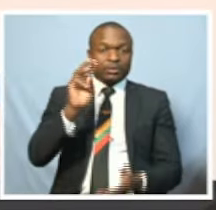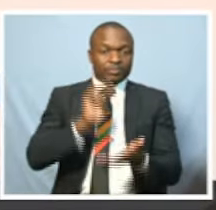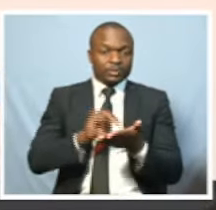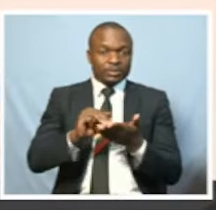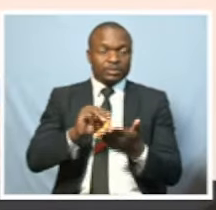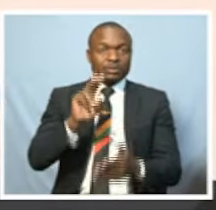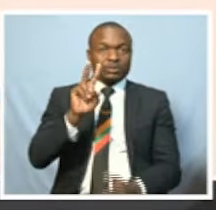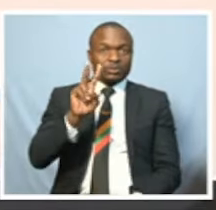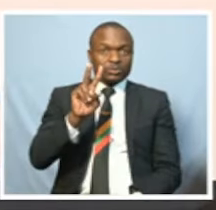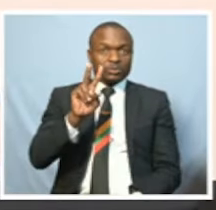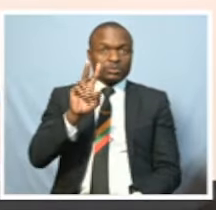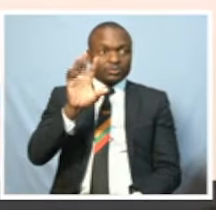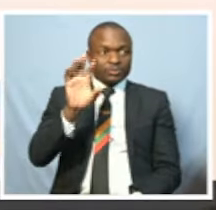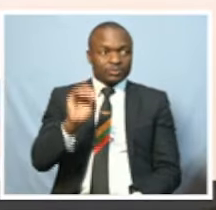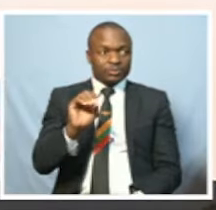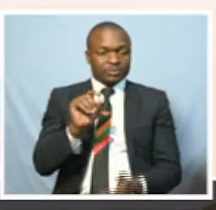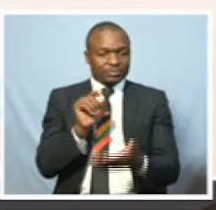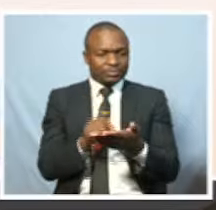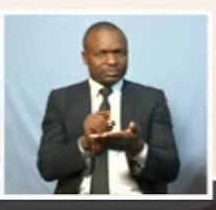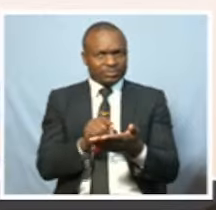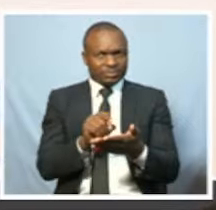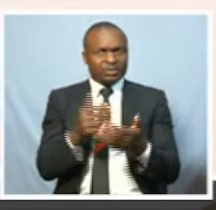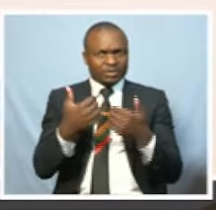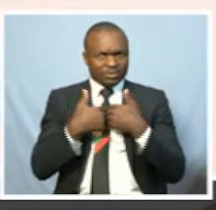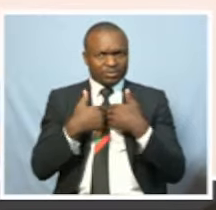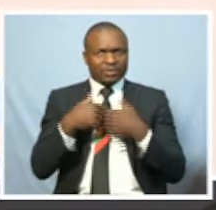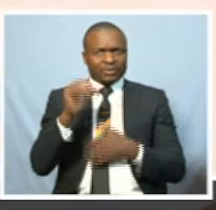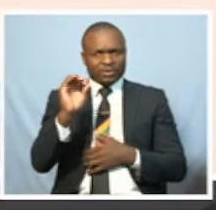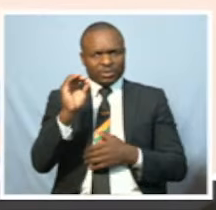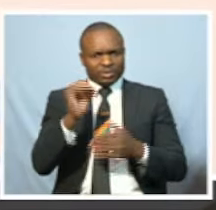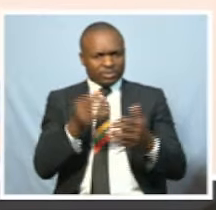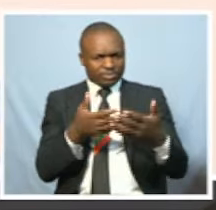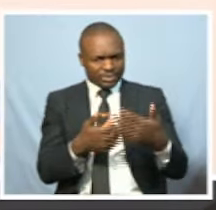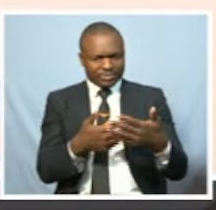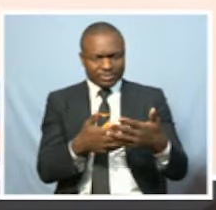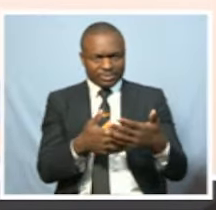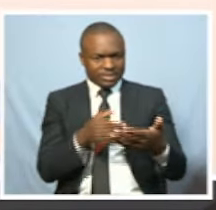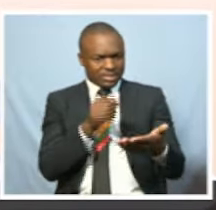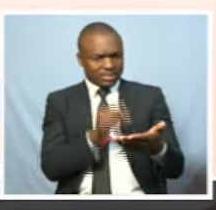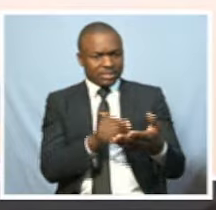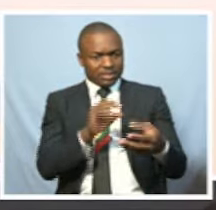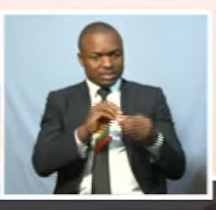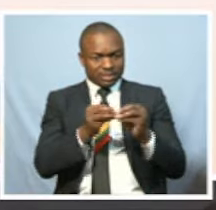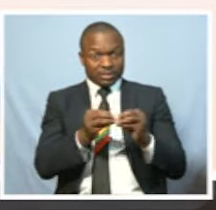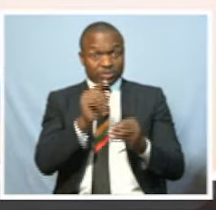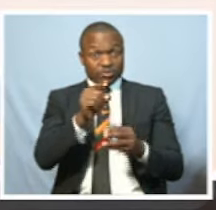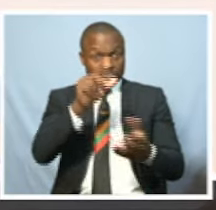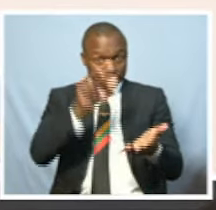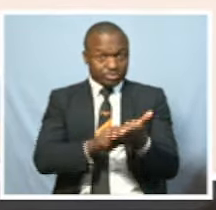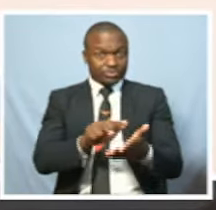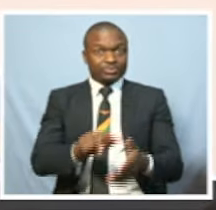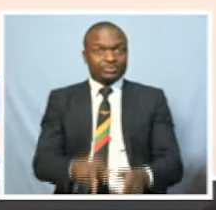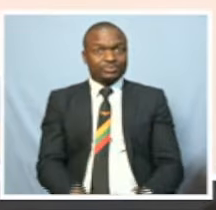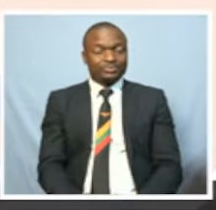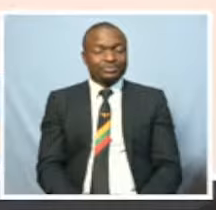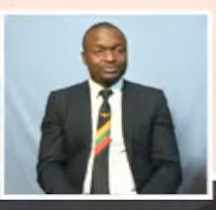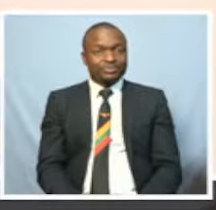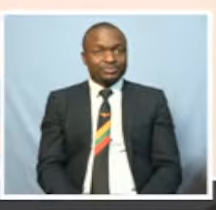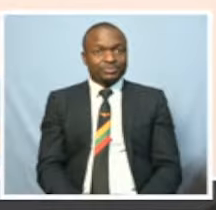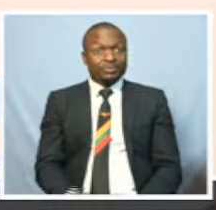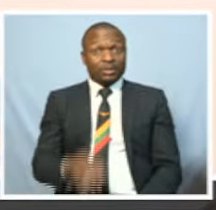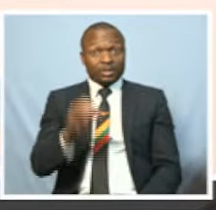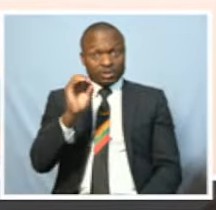250,000 kwacha, right? So for this one, do you have the original document? Because these are figures that you signed.